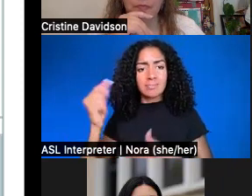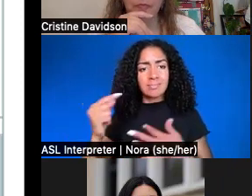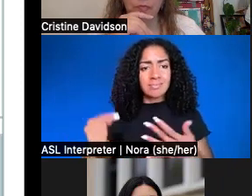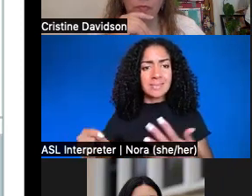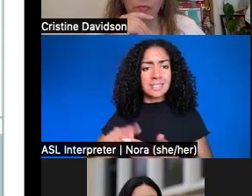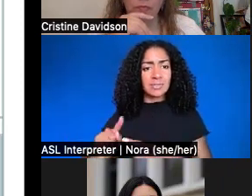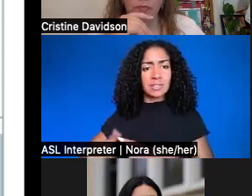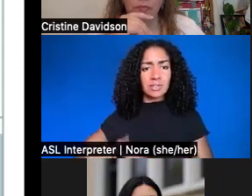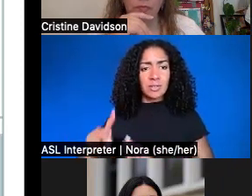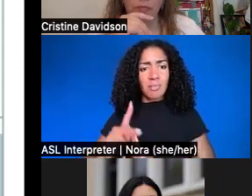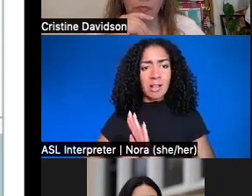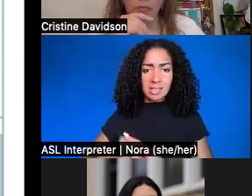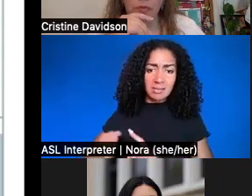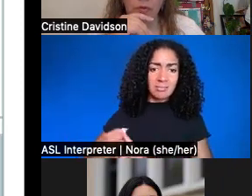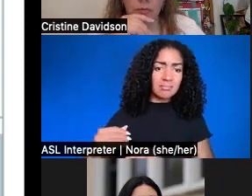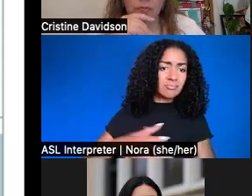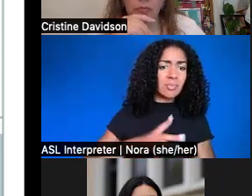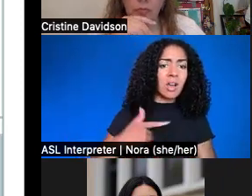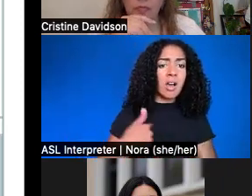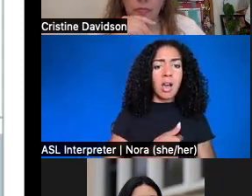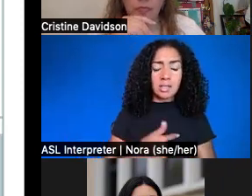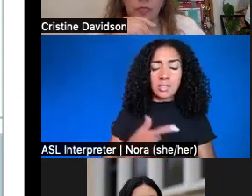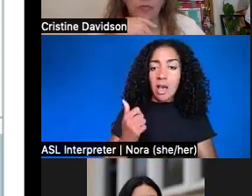you a lot, Danielle.